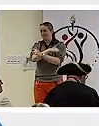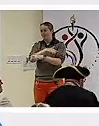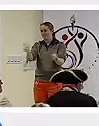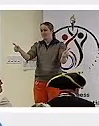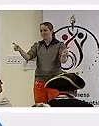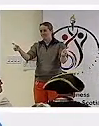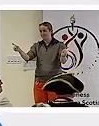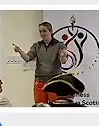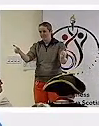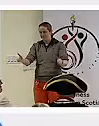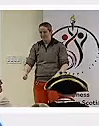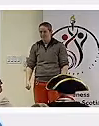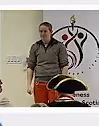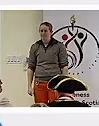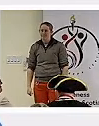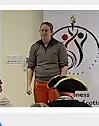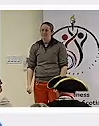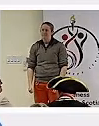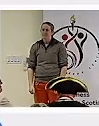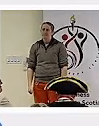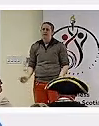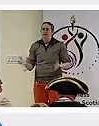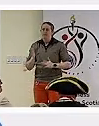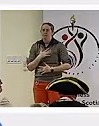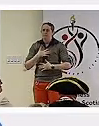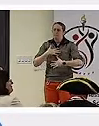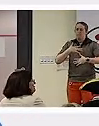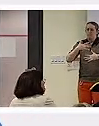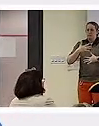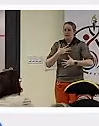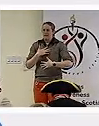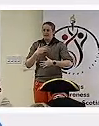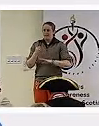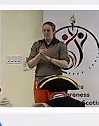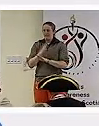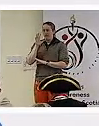and perhaps take a bit of a breath before you head out, continue your